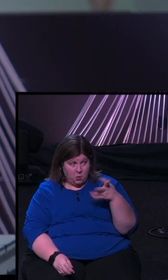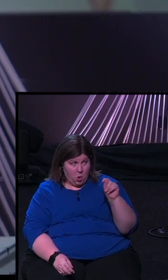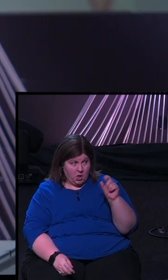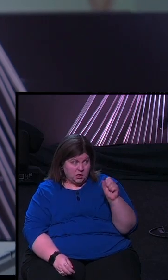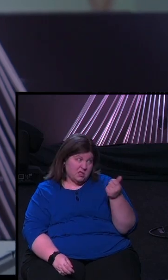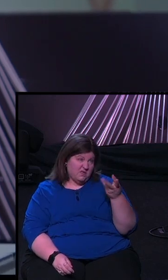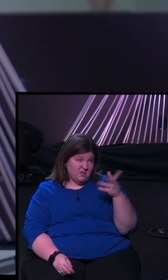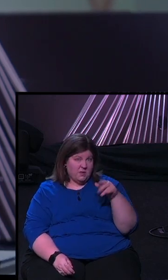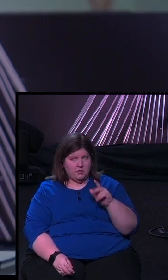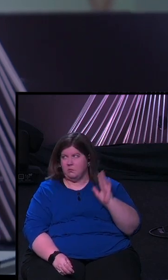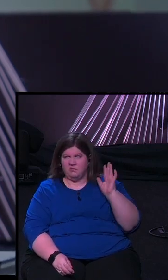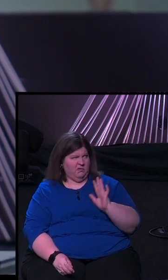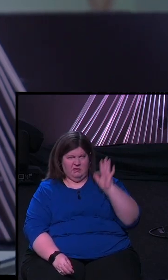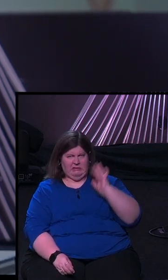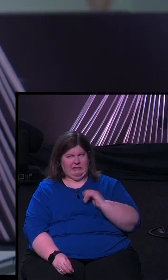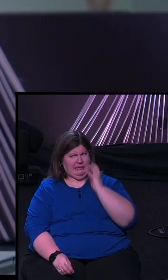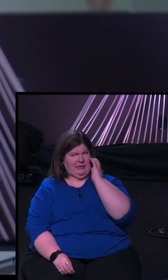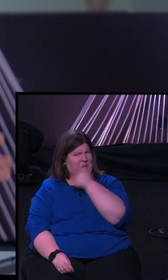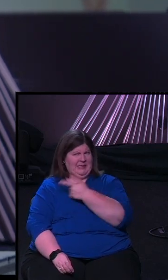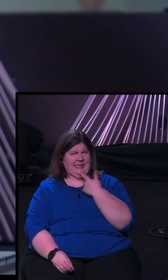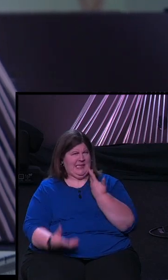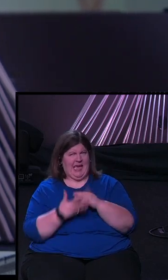couple people? You're afraid to raise your hand because you don't know what I'm going to say next.